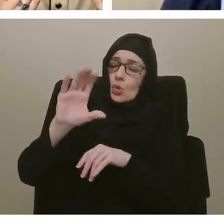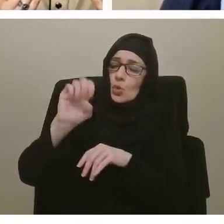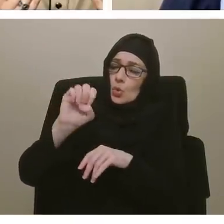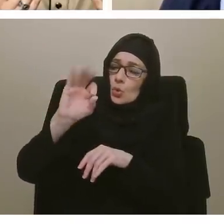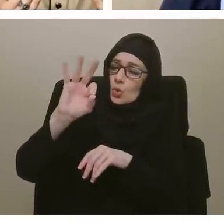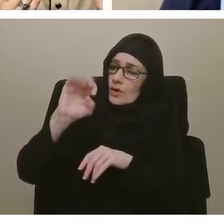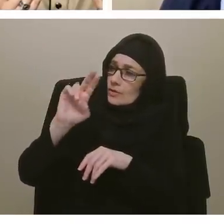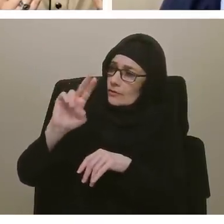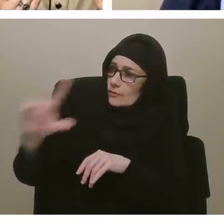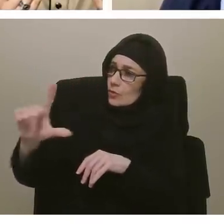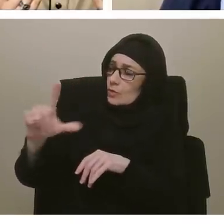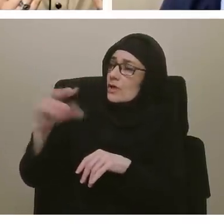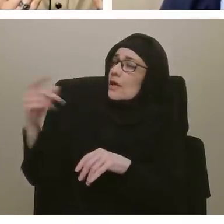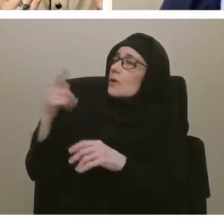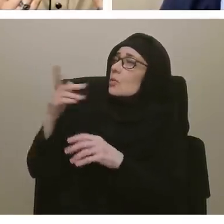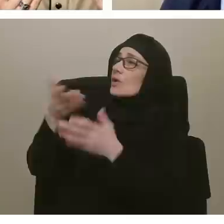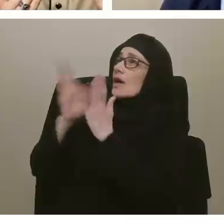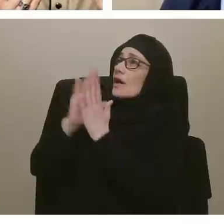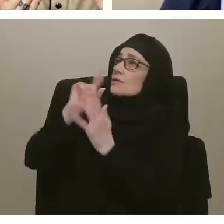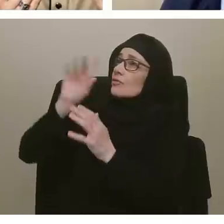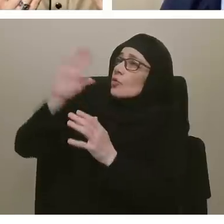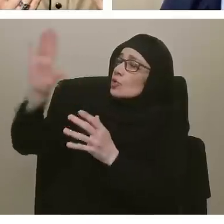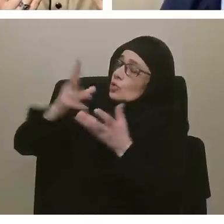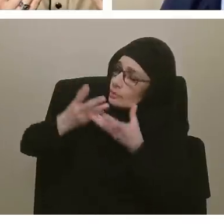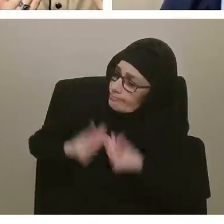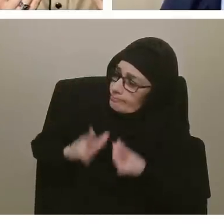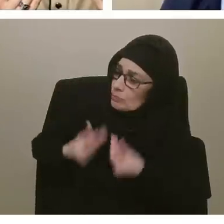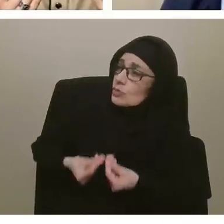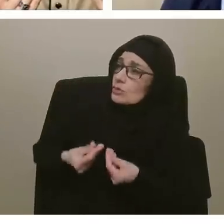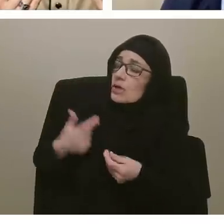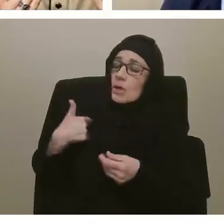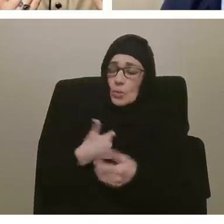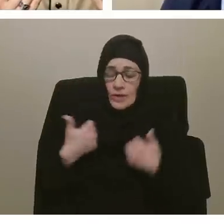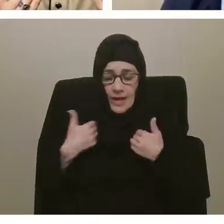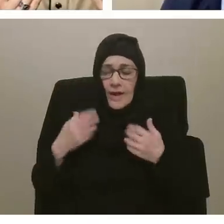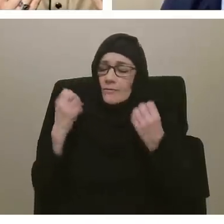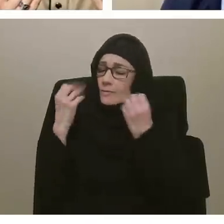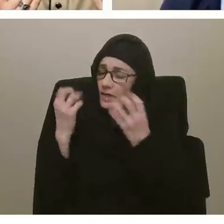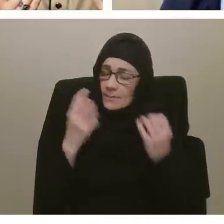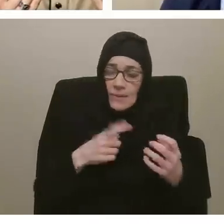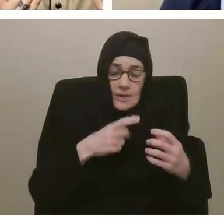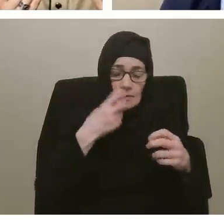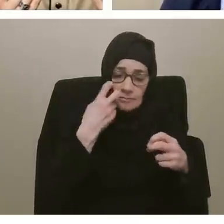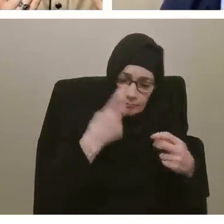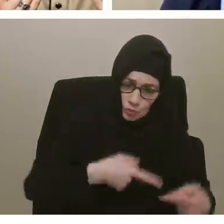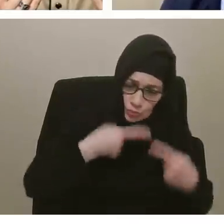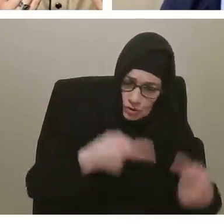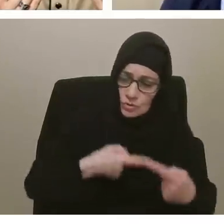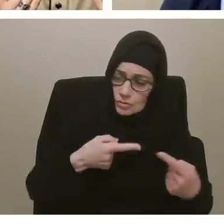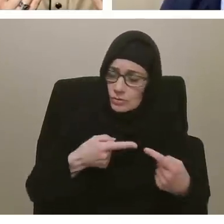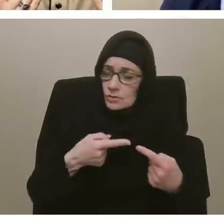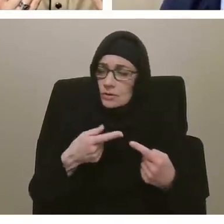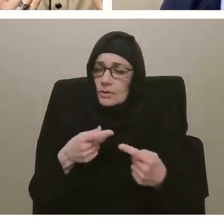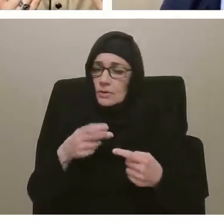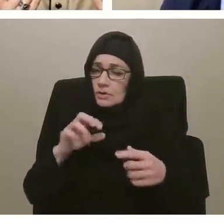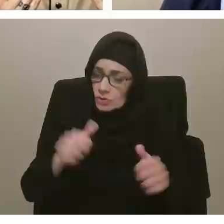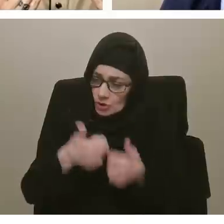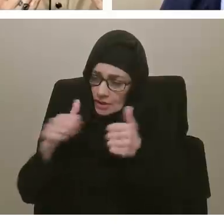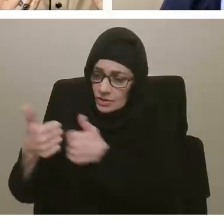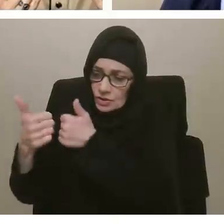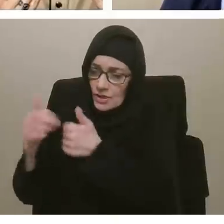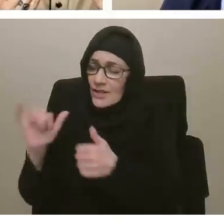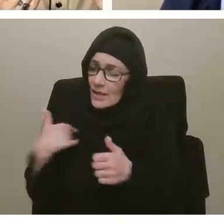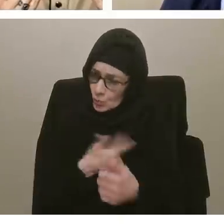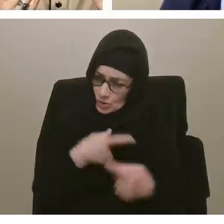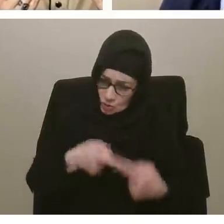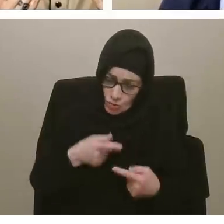us. Mm-hmm. Ya Allah, we come to you in this month, and we have all sorts of difficulties and realities that we are struggling with in inwardly